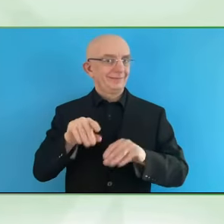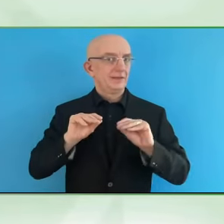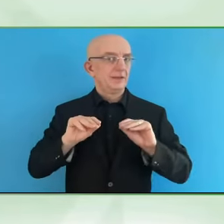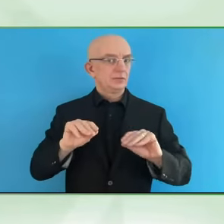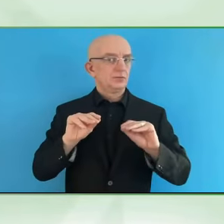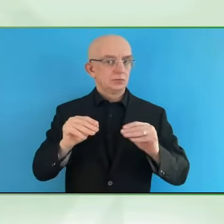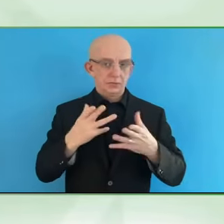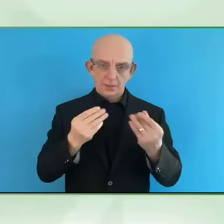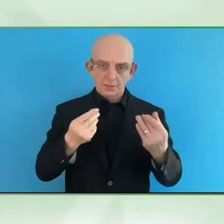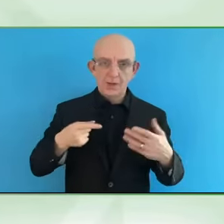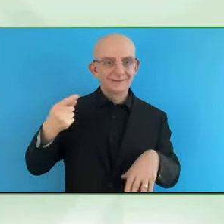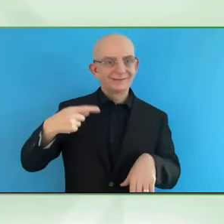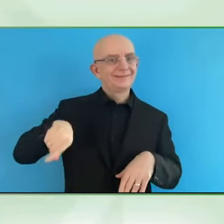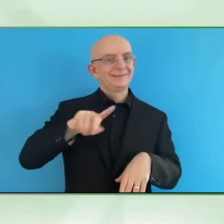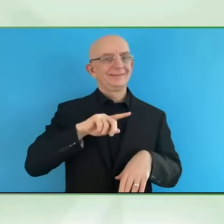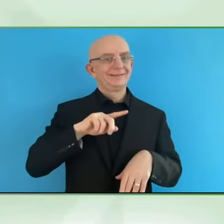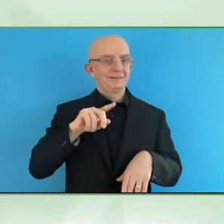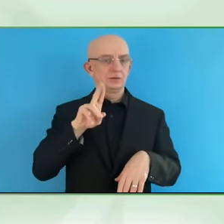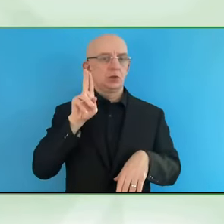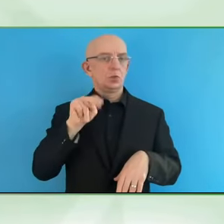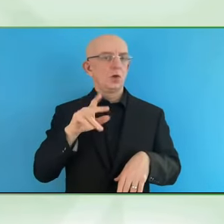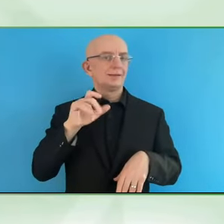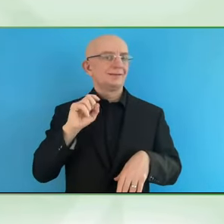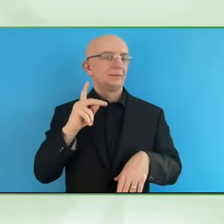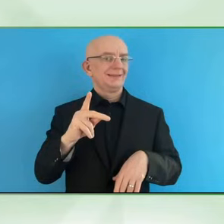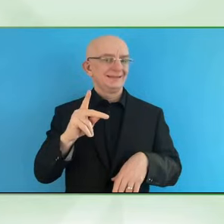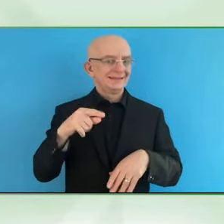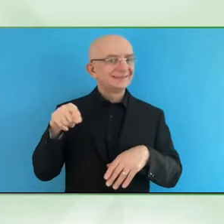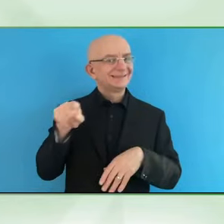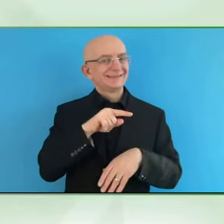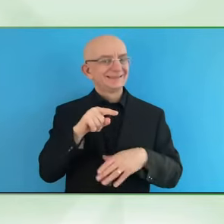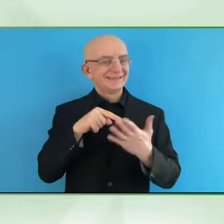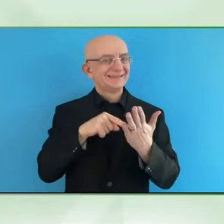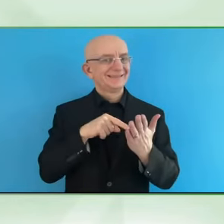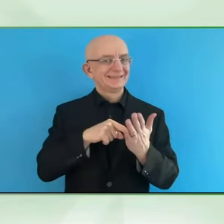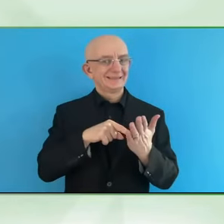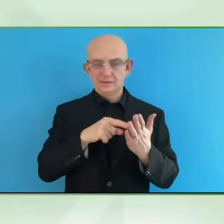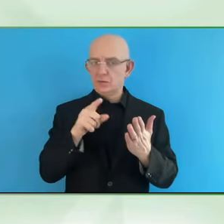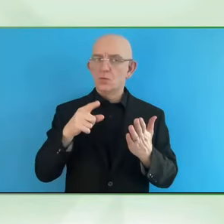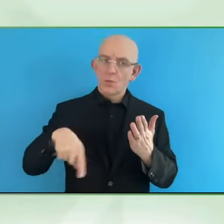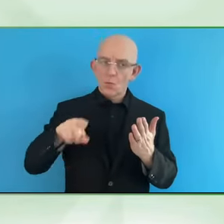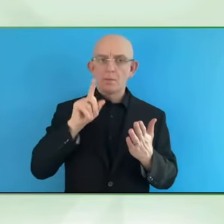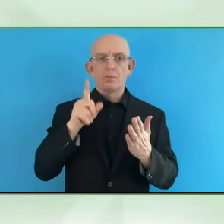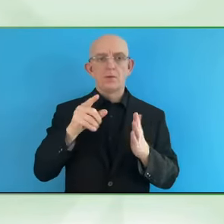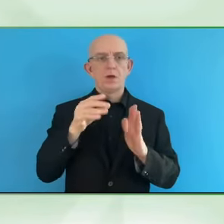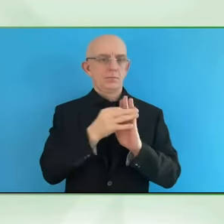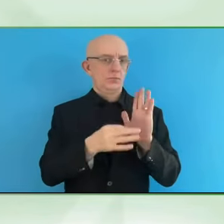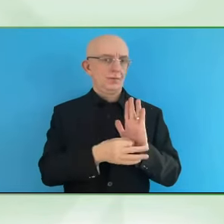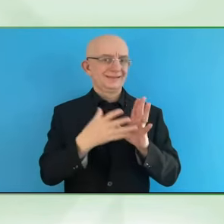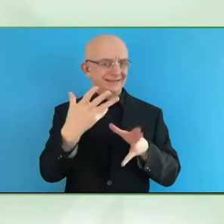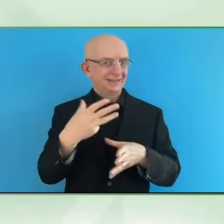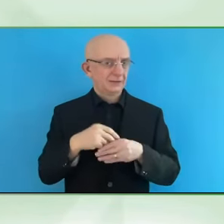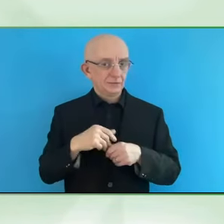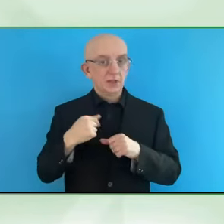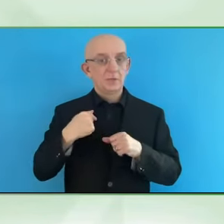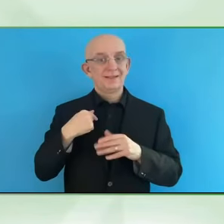learning is defined in a broad and holistic way, rather than defined